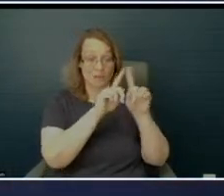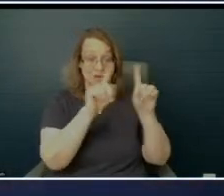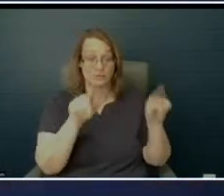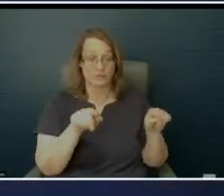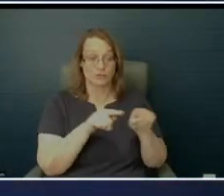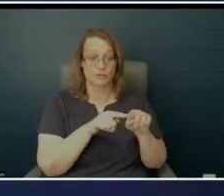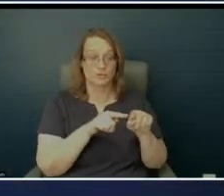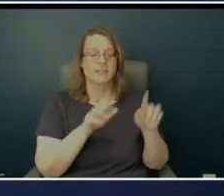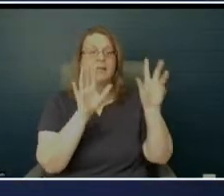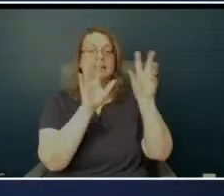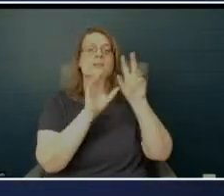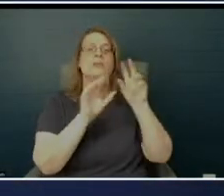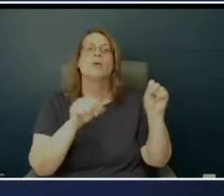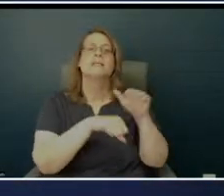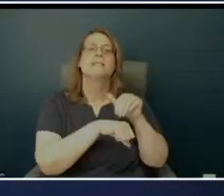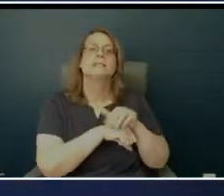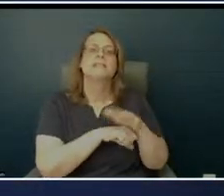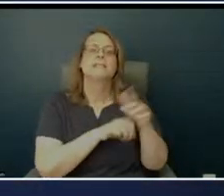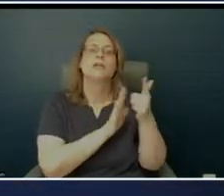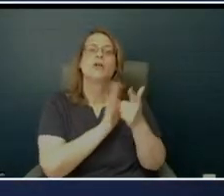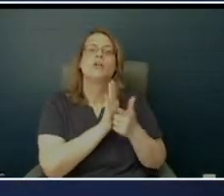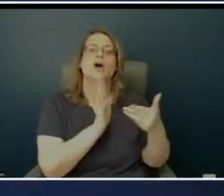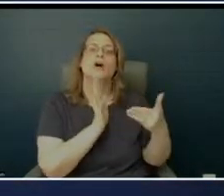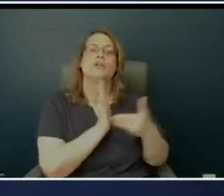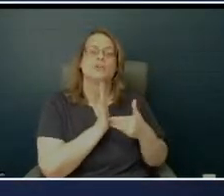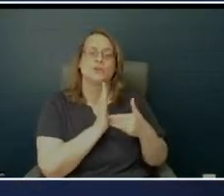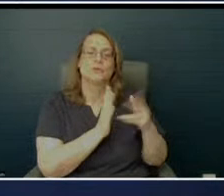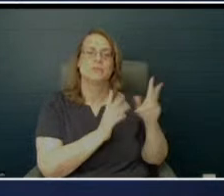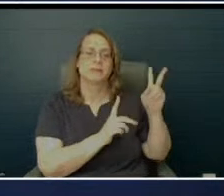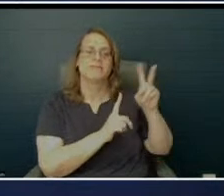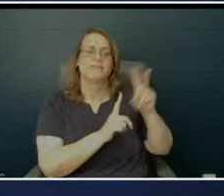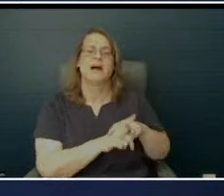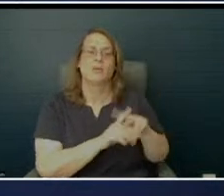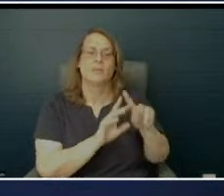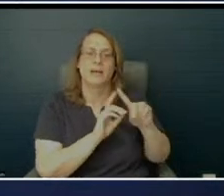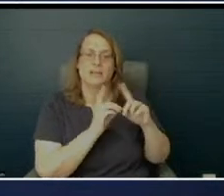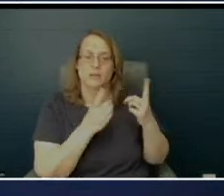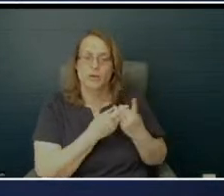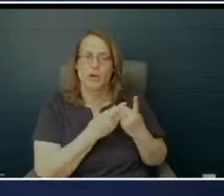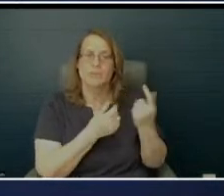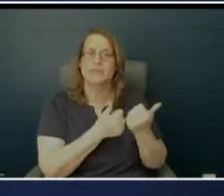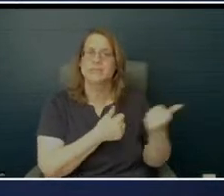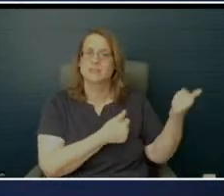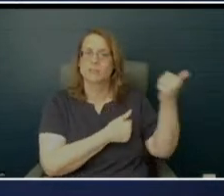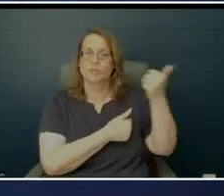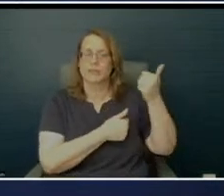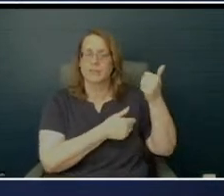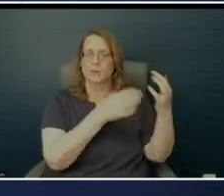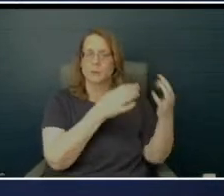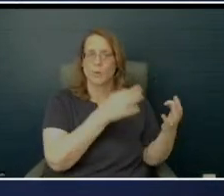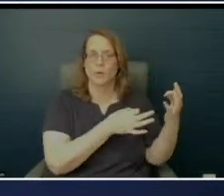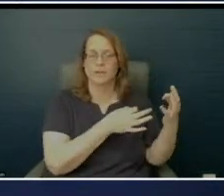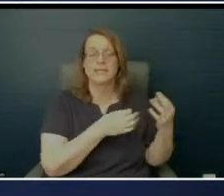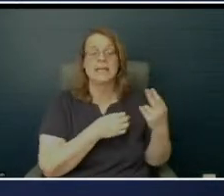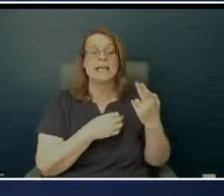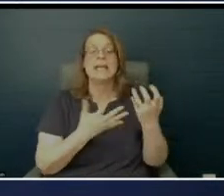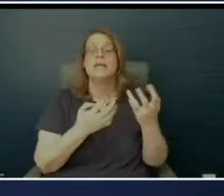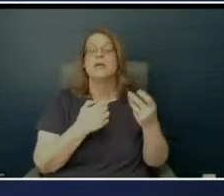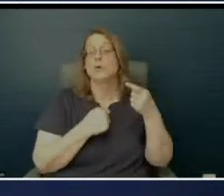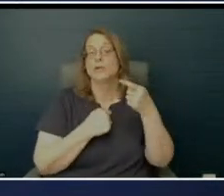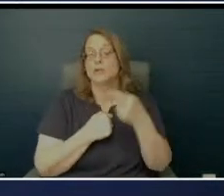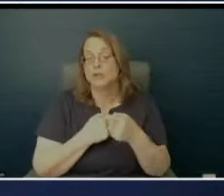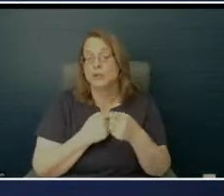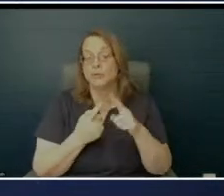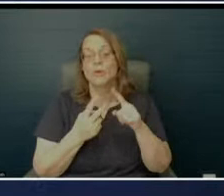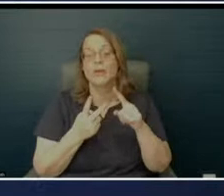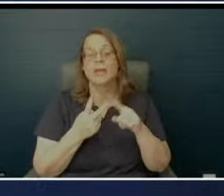sent a draft lawsuit to be filed by the department in the Supreme Court. He wanted you, Mr. Rosen, and Mr. Cipollone specifically